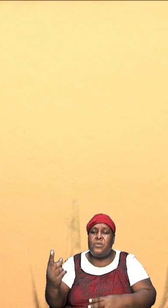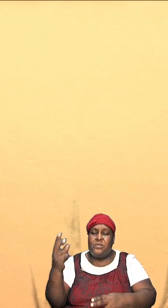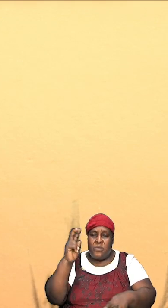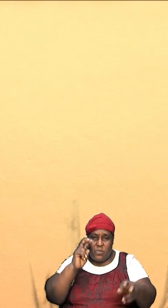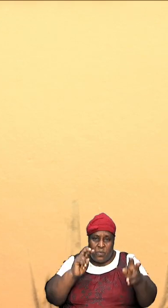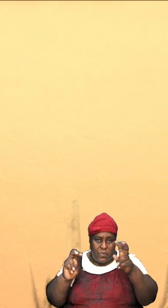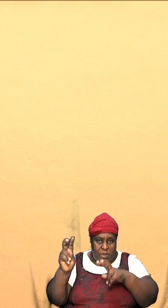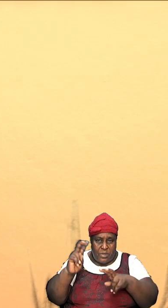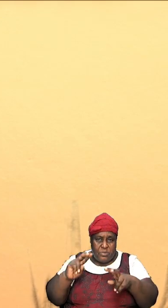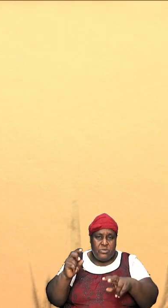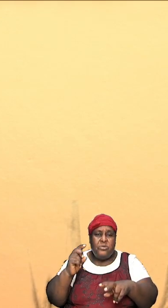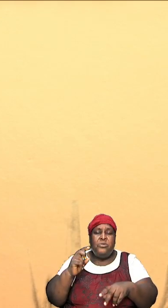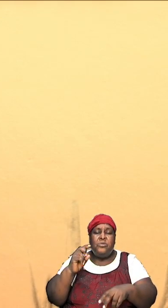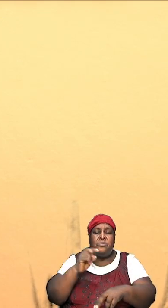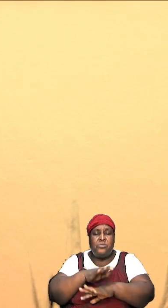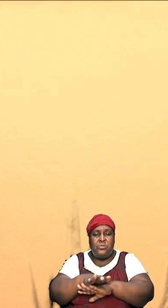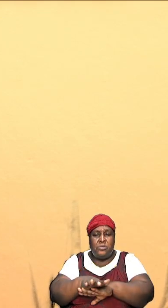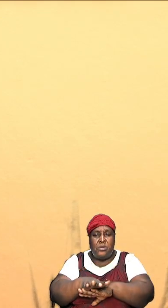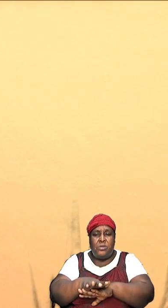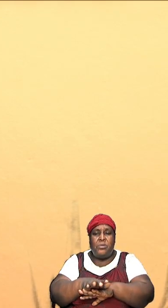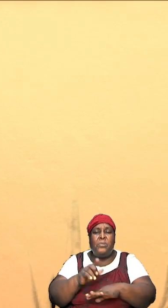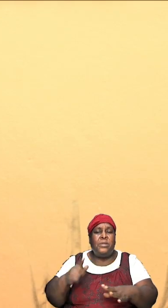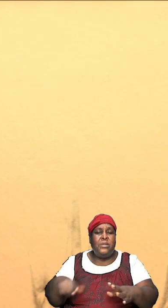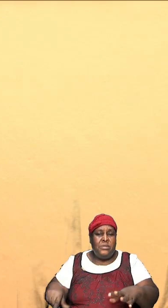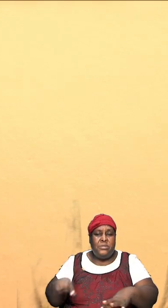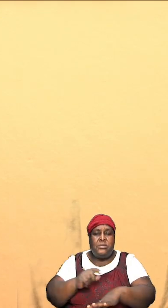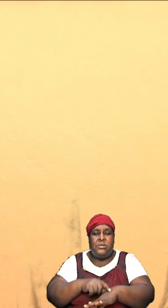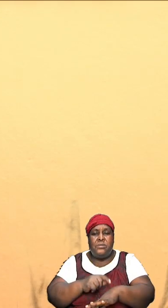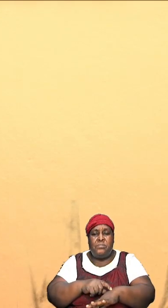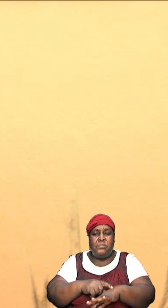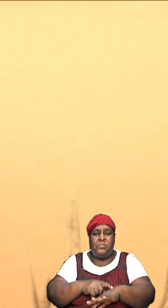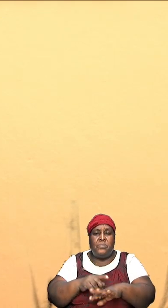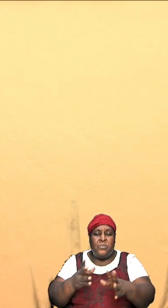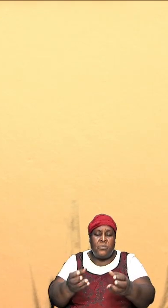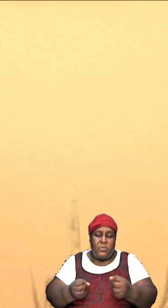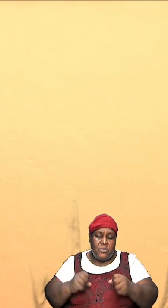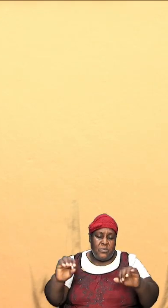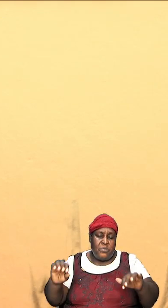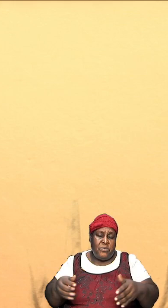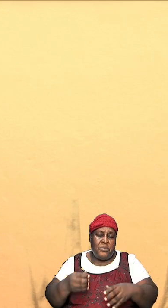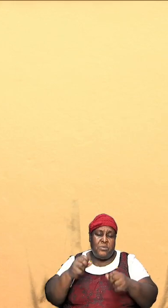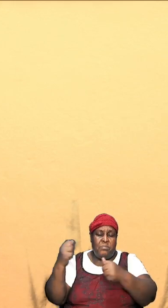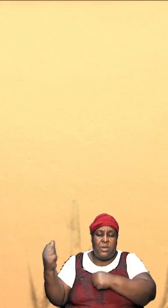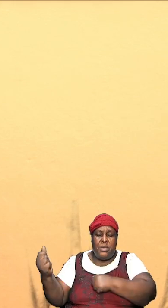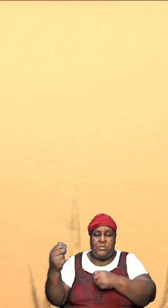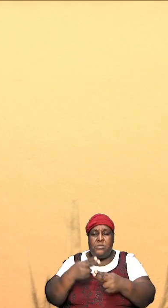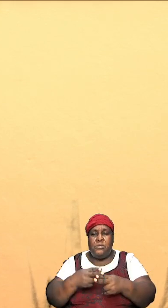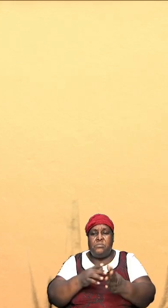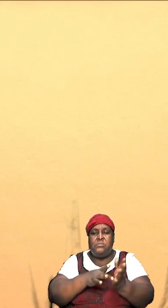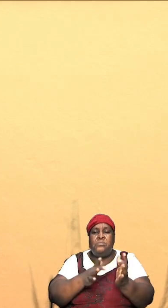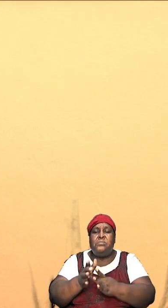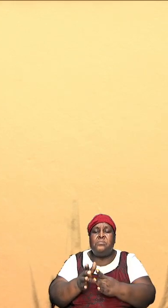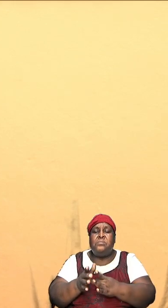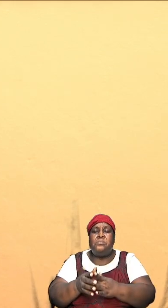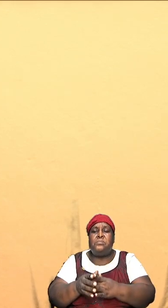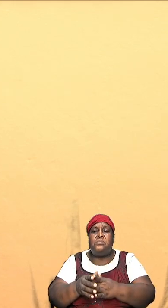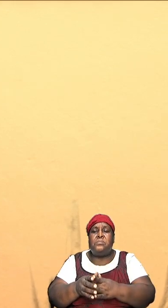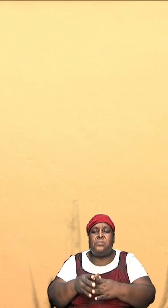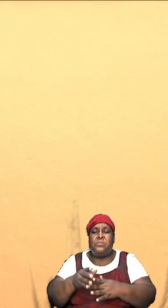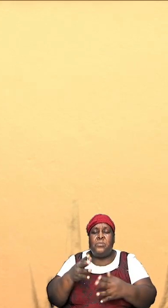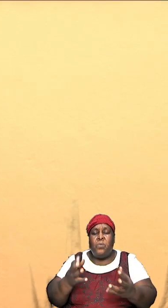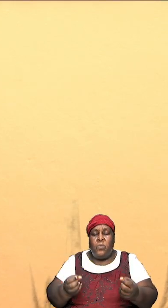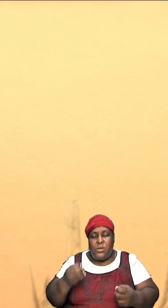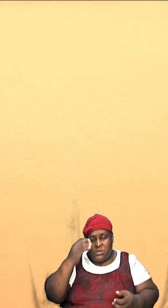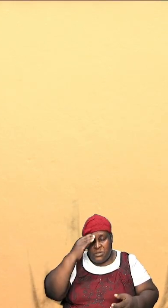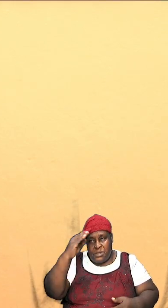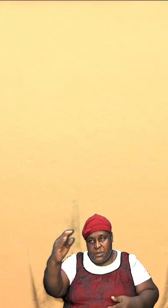at another time or later time. I want to greet you in the mighty and exalted name of Jesus. Amen. I want to salute every